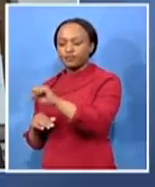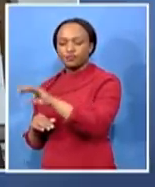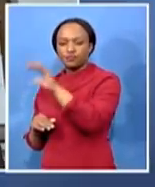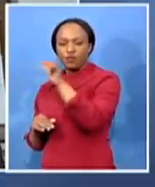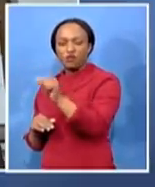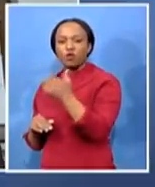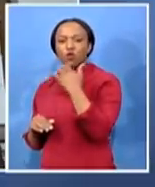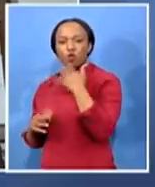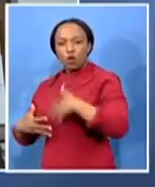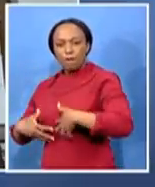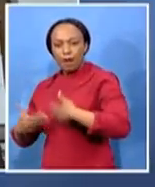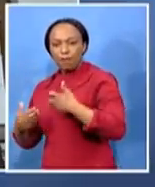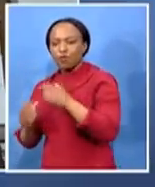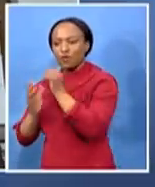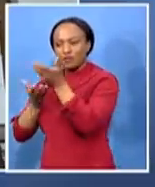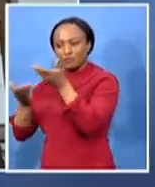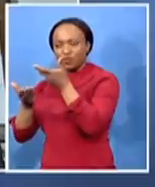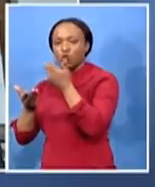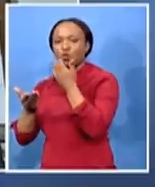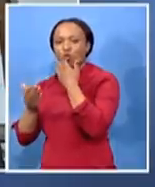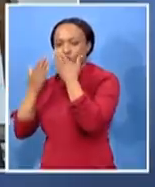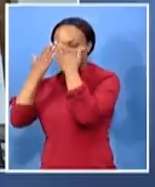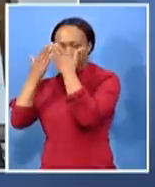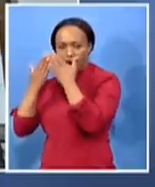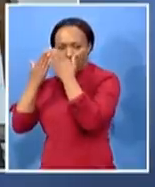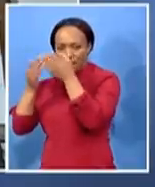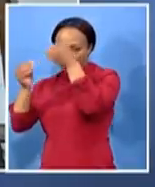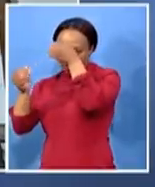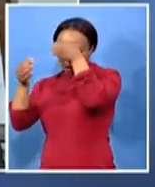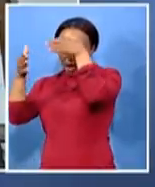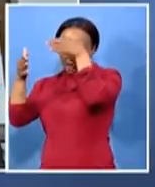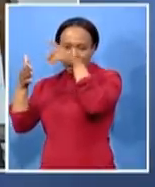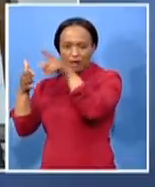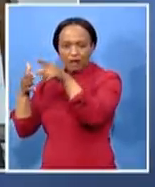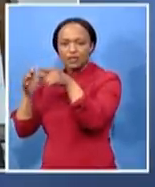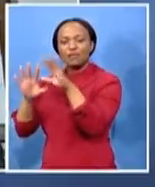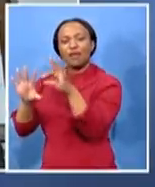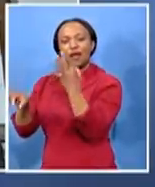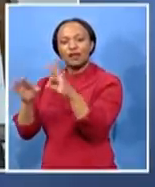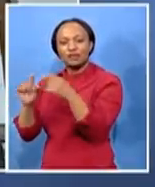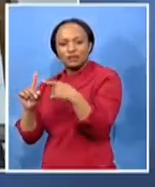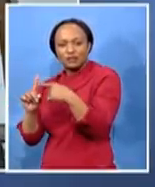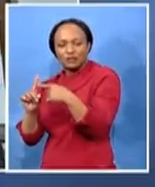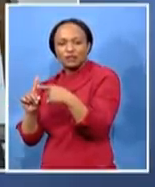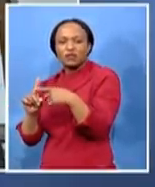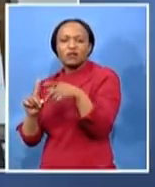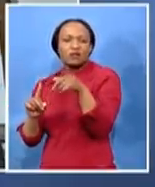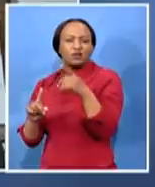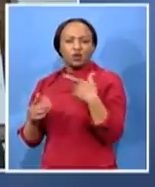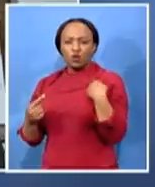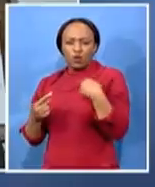as an individual South African citizen, how are you feeling about political developments in the country?